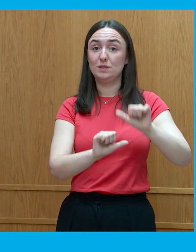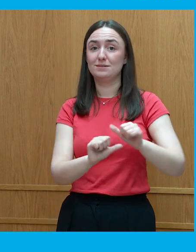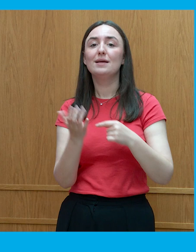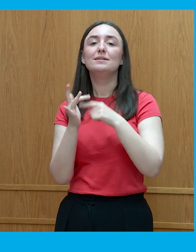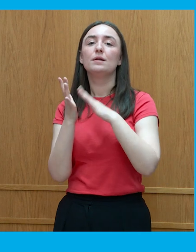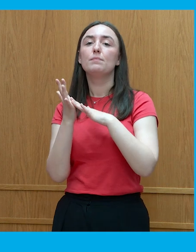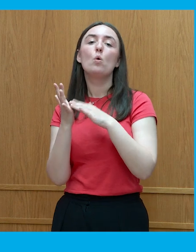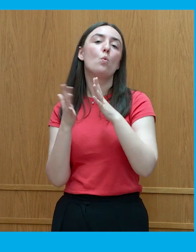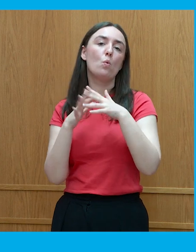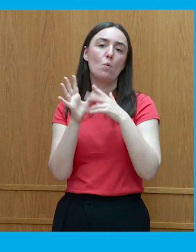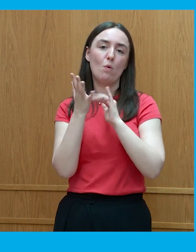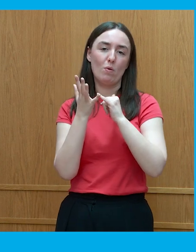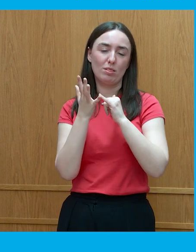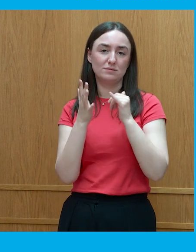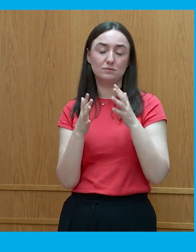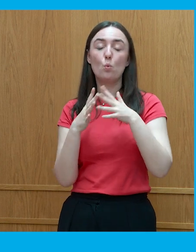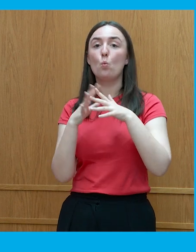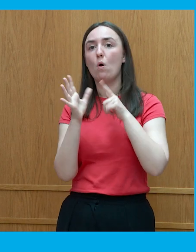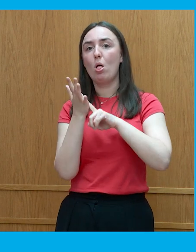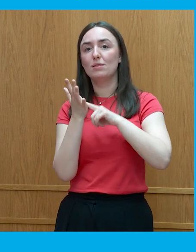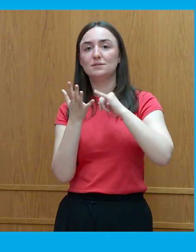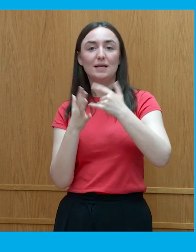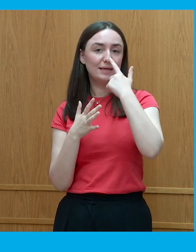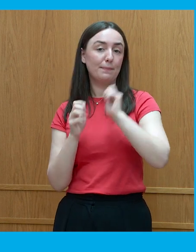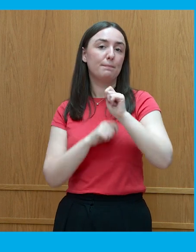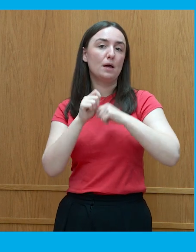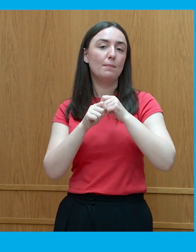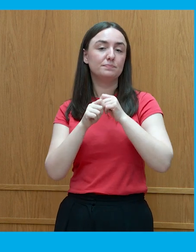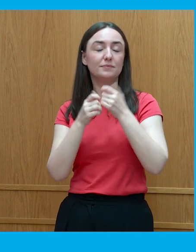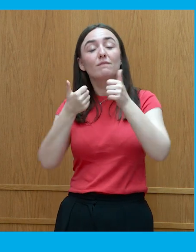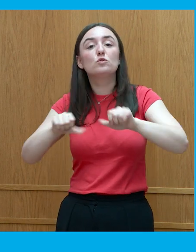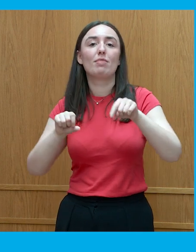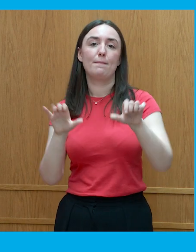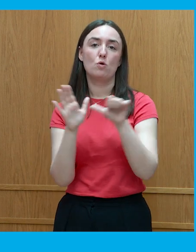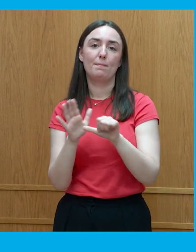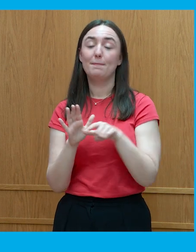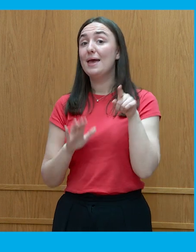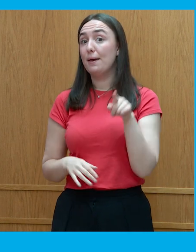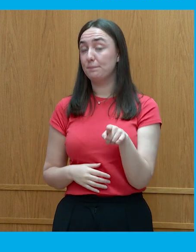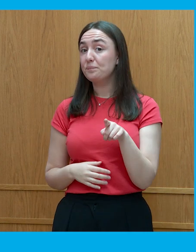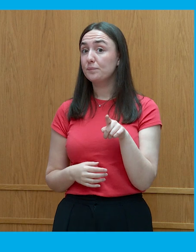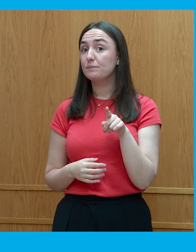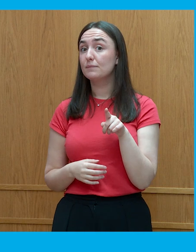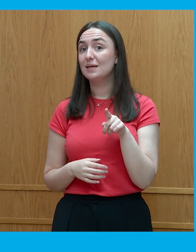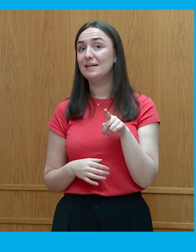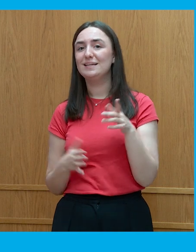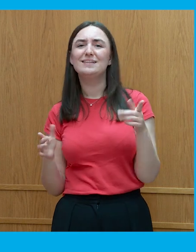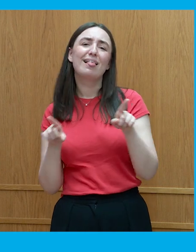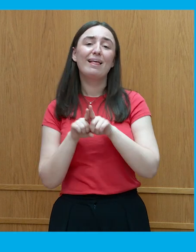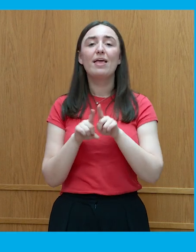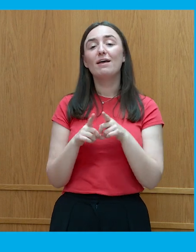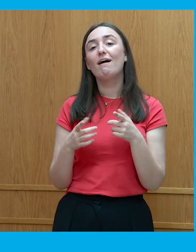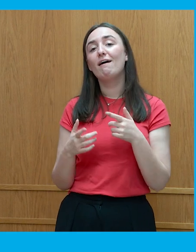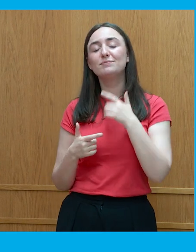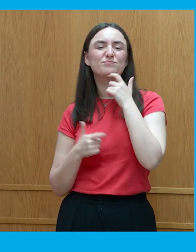is the antidote. He's all of the memes. He's he's the dad bod and the dad jokes,